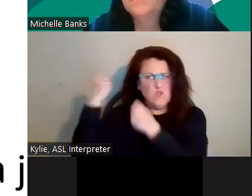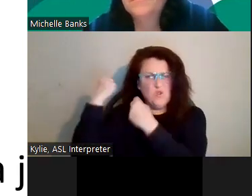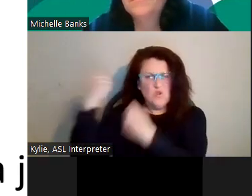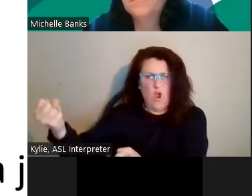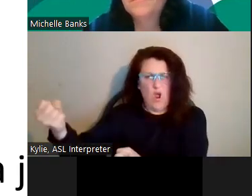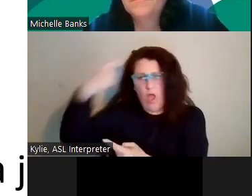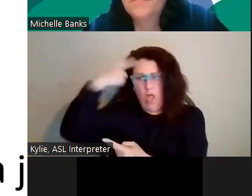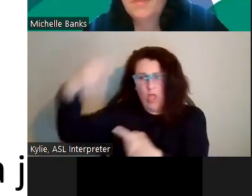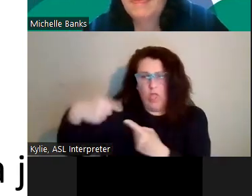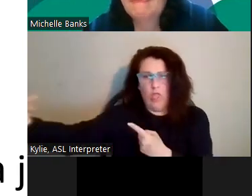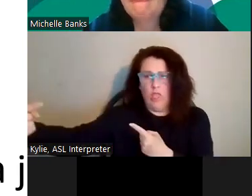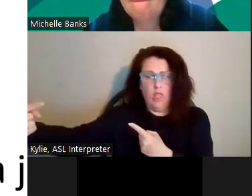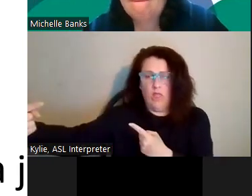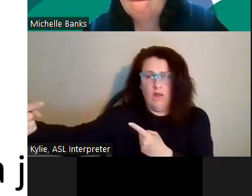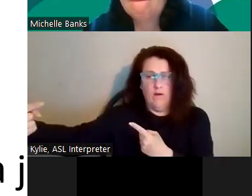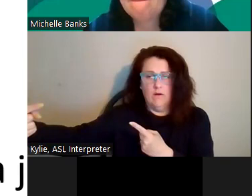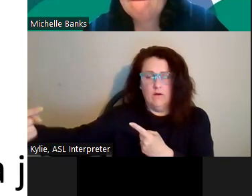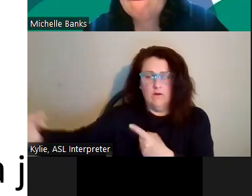disagree.